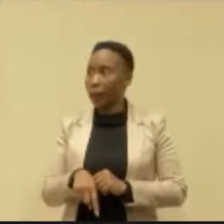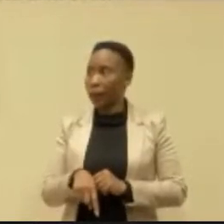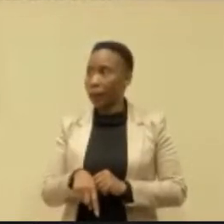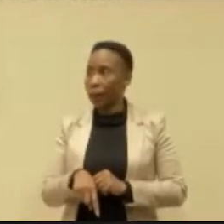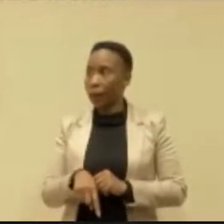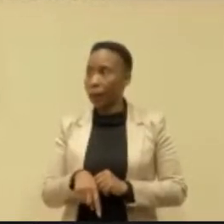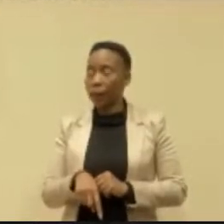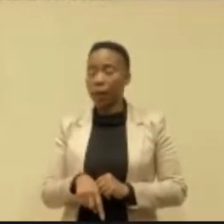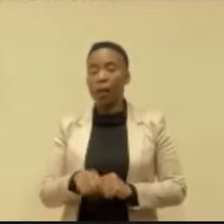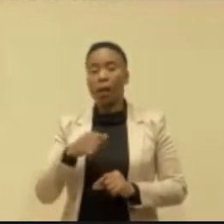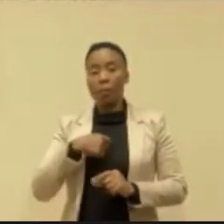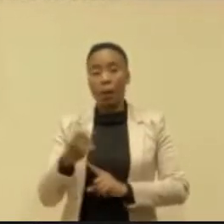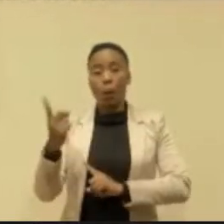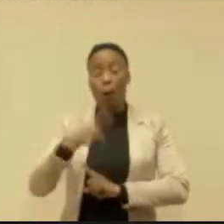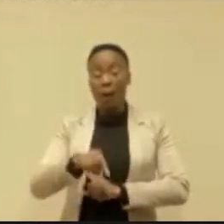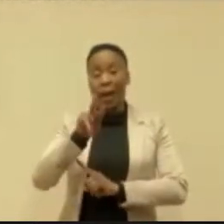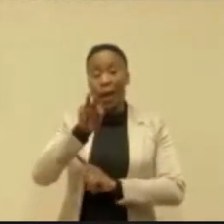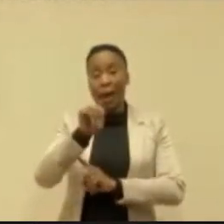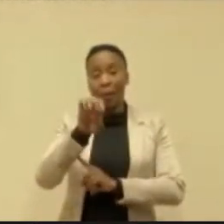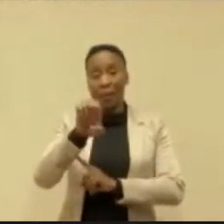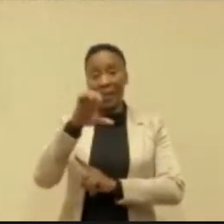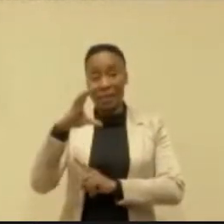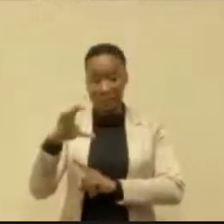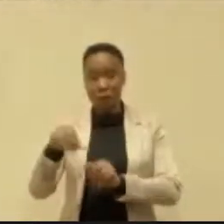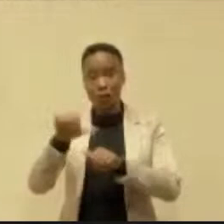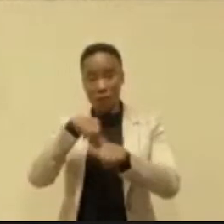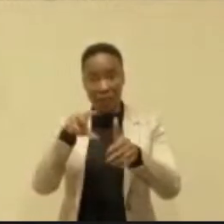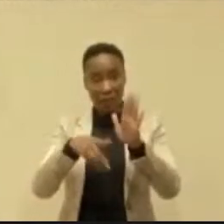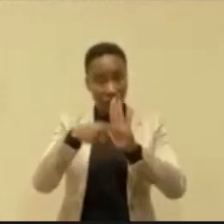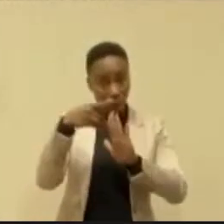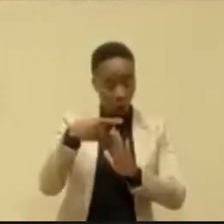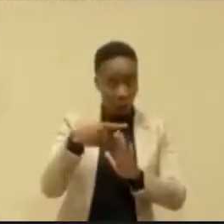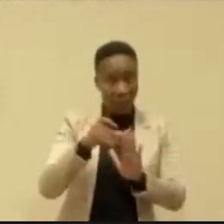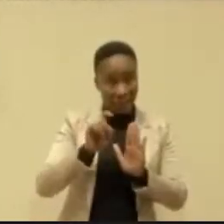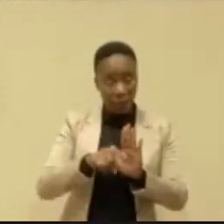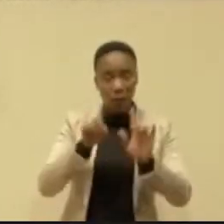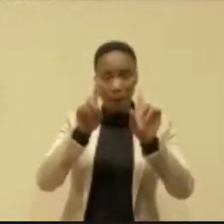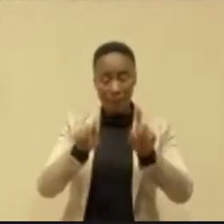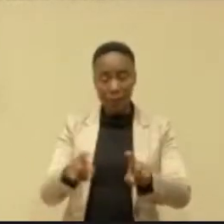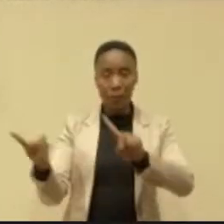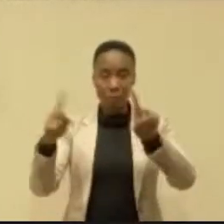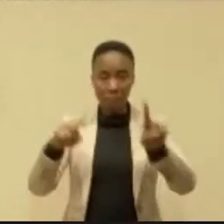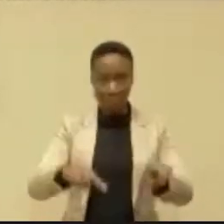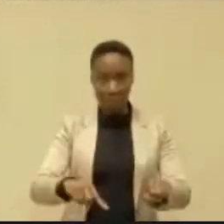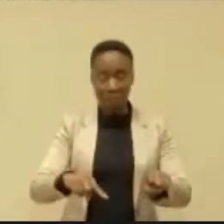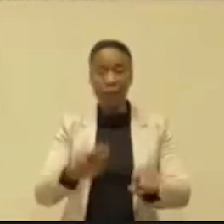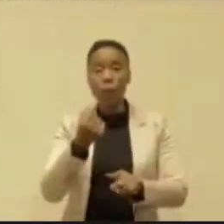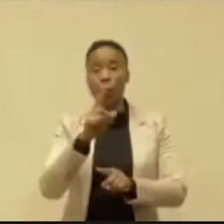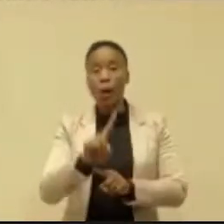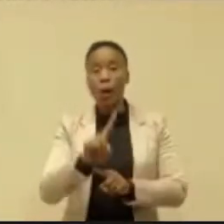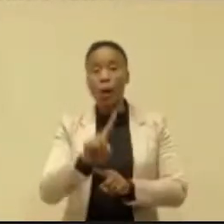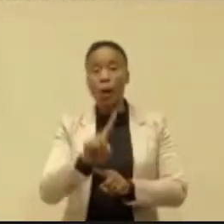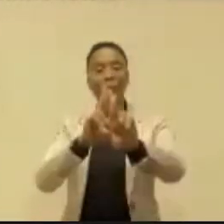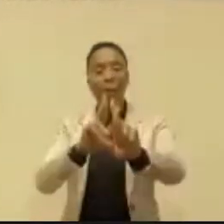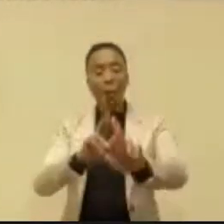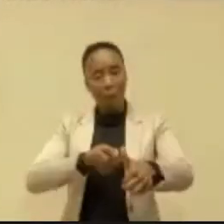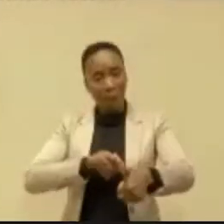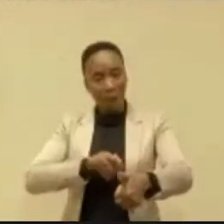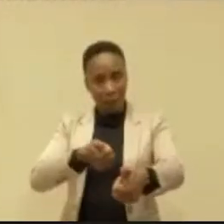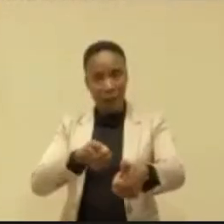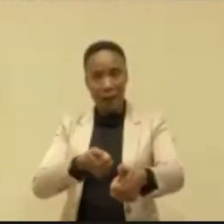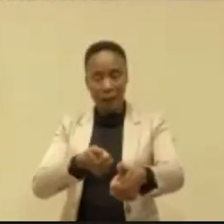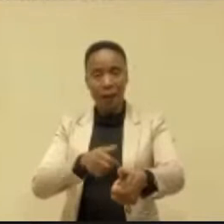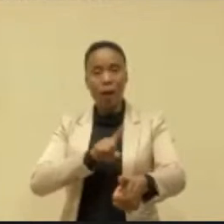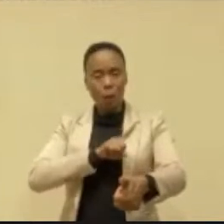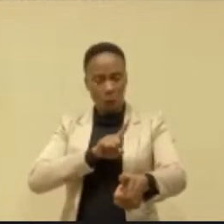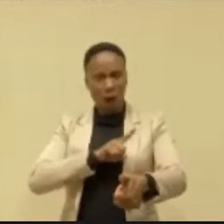the embassy of social development and she must just come to report back because already